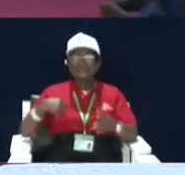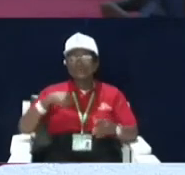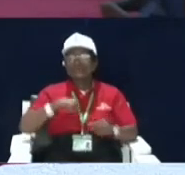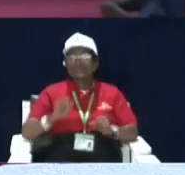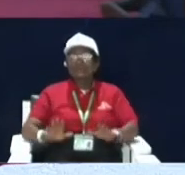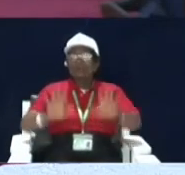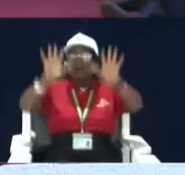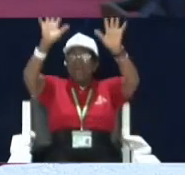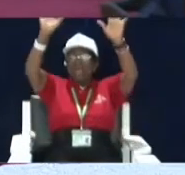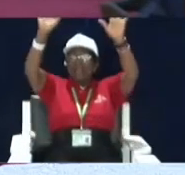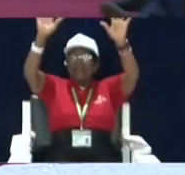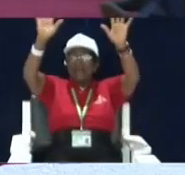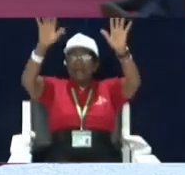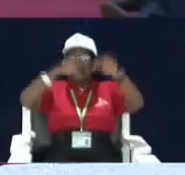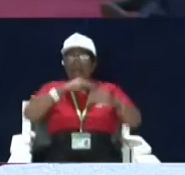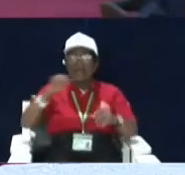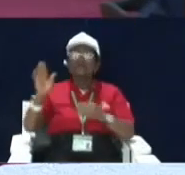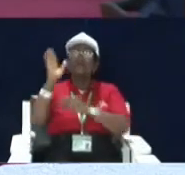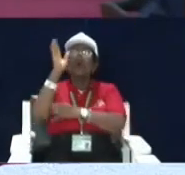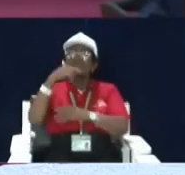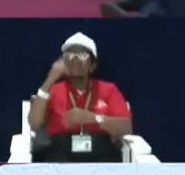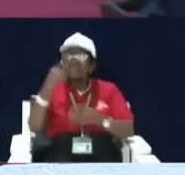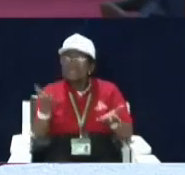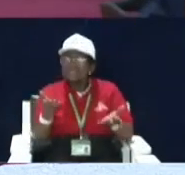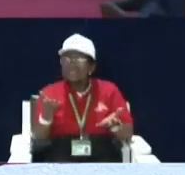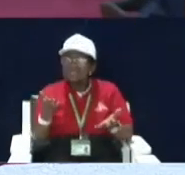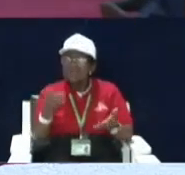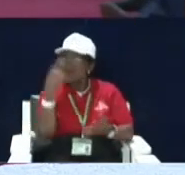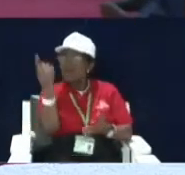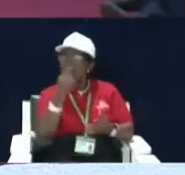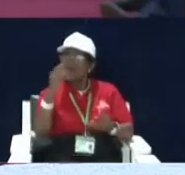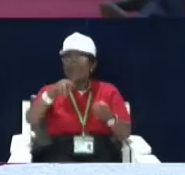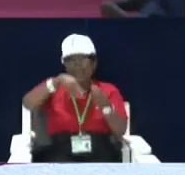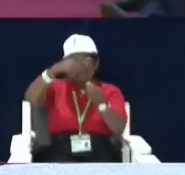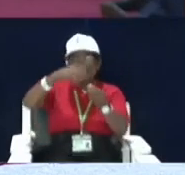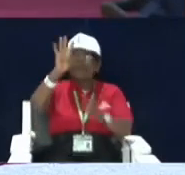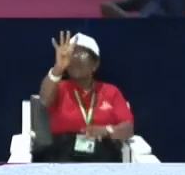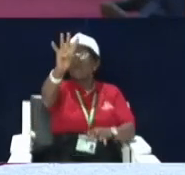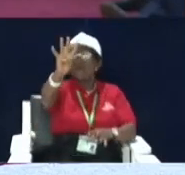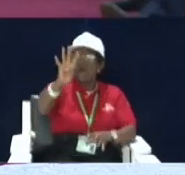And God said, we're only in round 4.